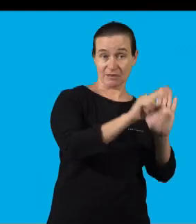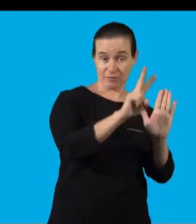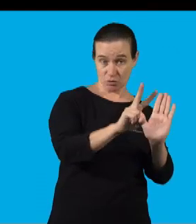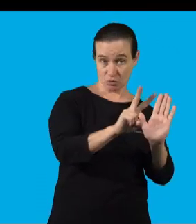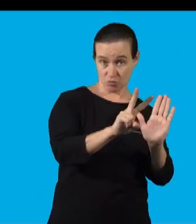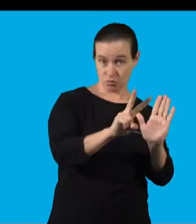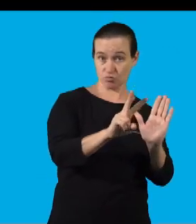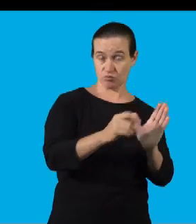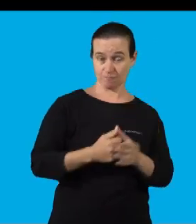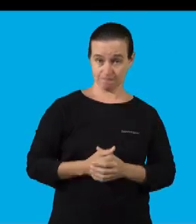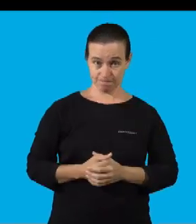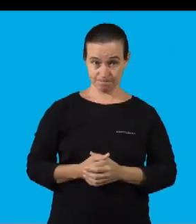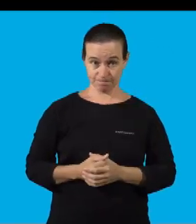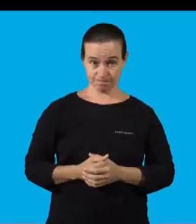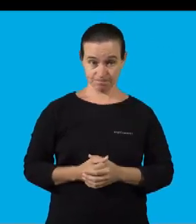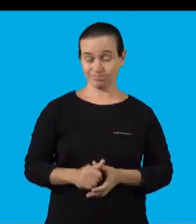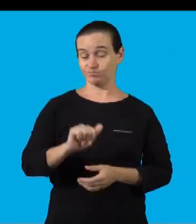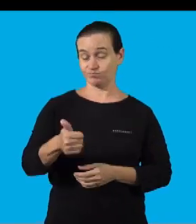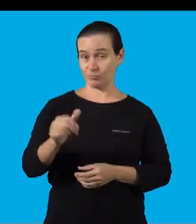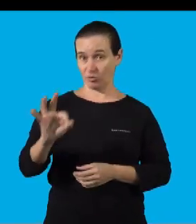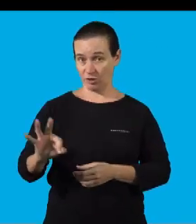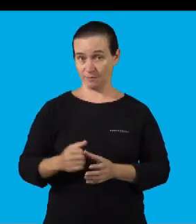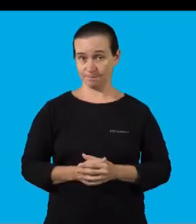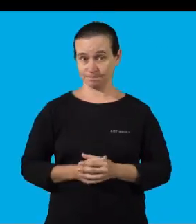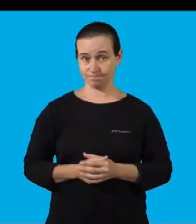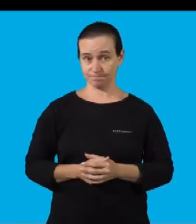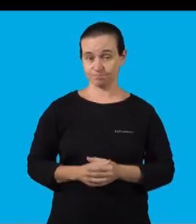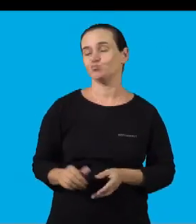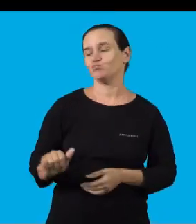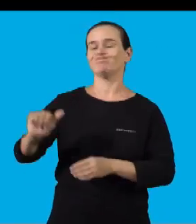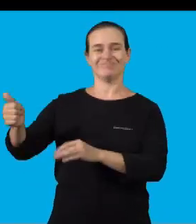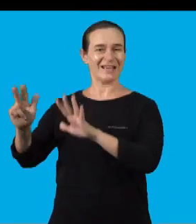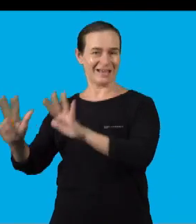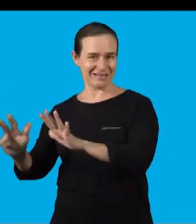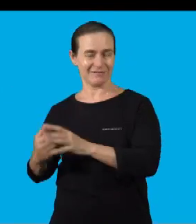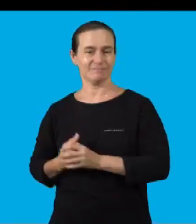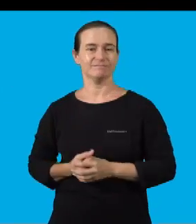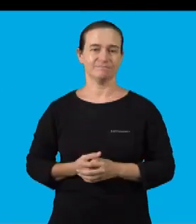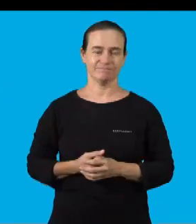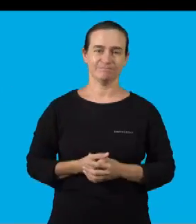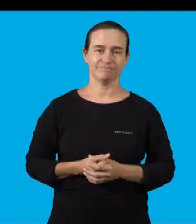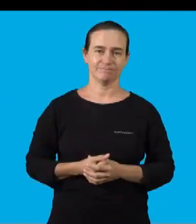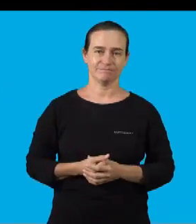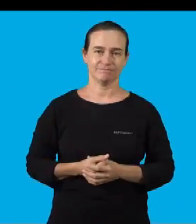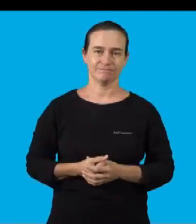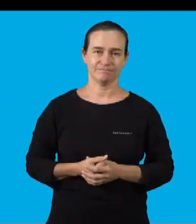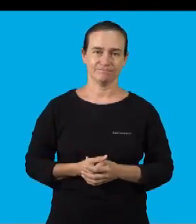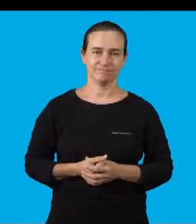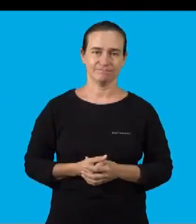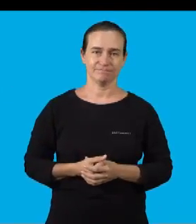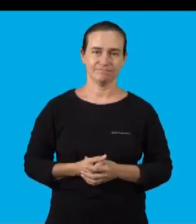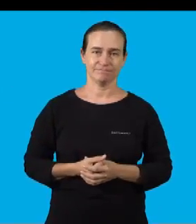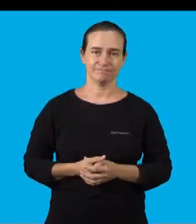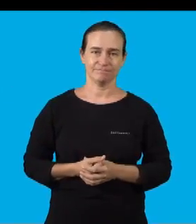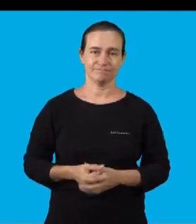is negative 2 for the first term, 3 for the second term, and 8 for that